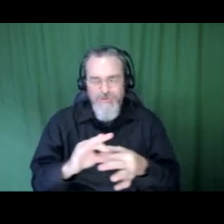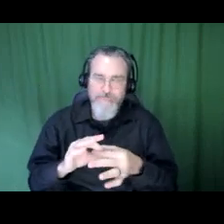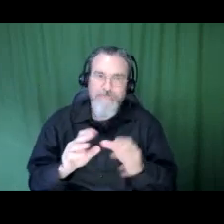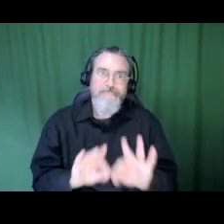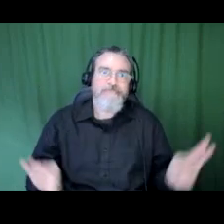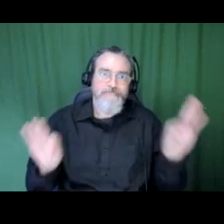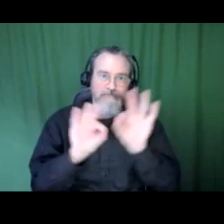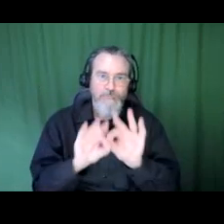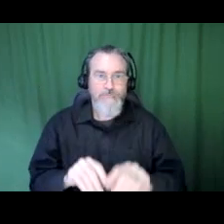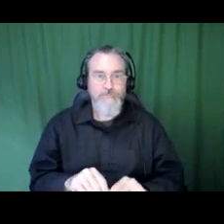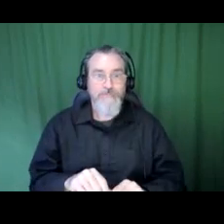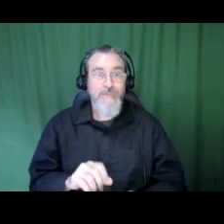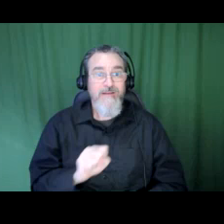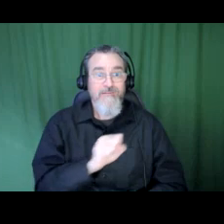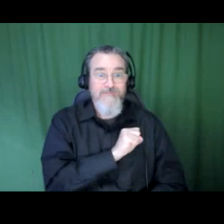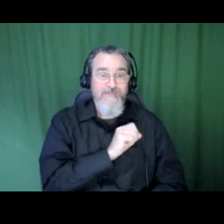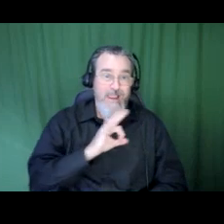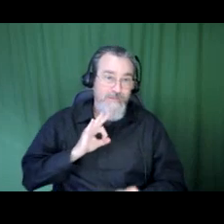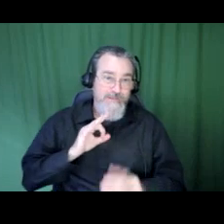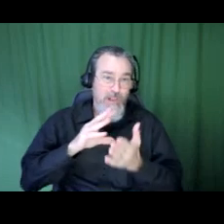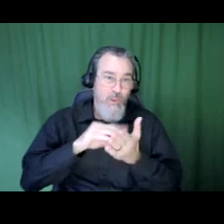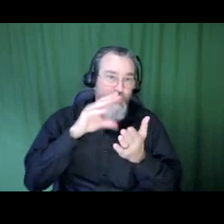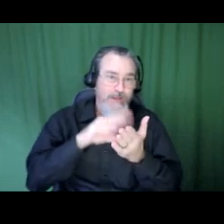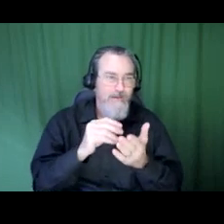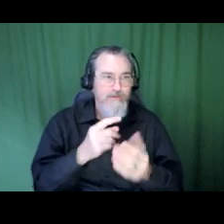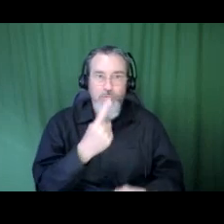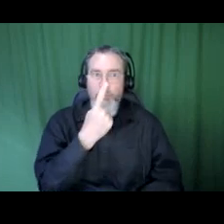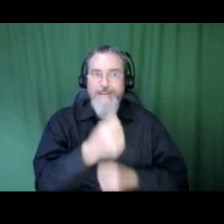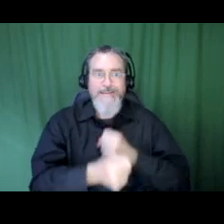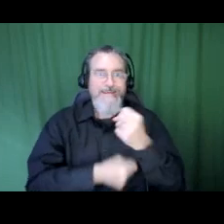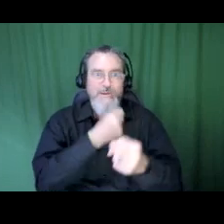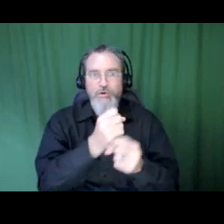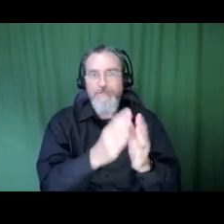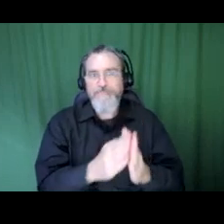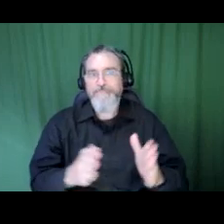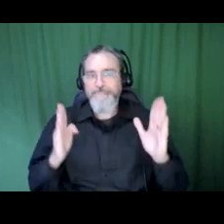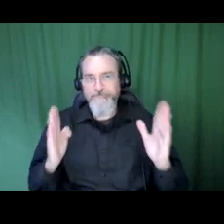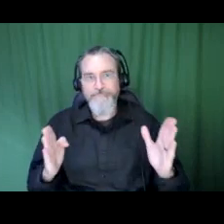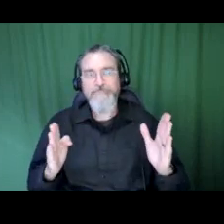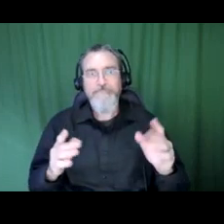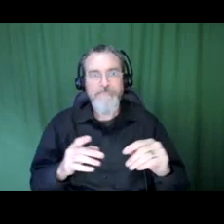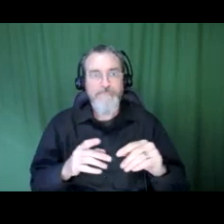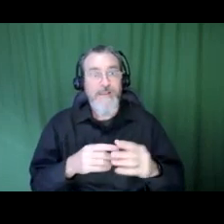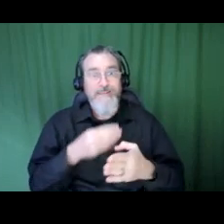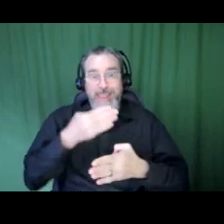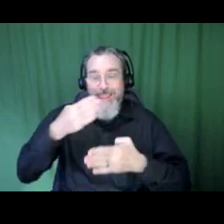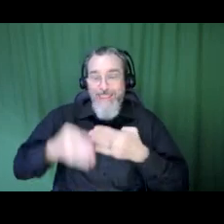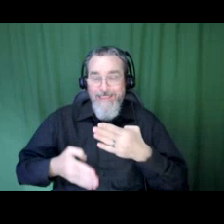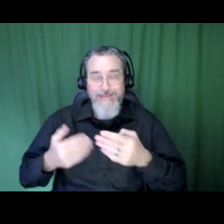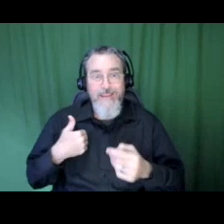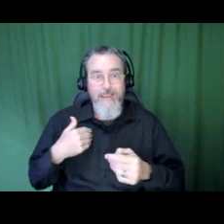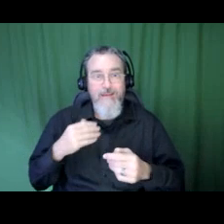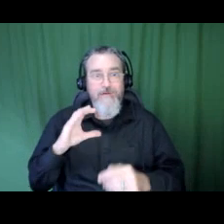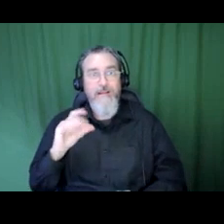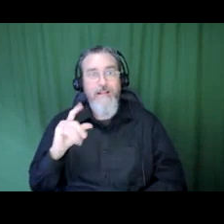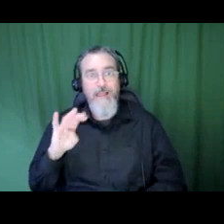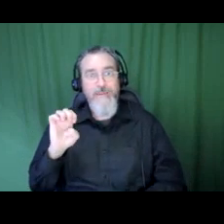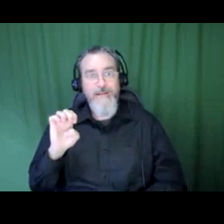is a year-long professional development offering that ends in a climate camp.